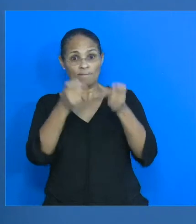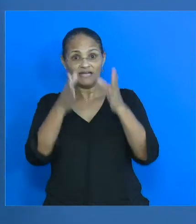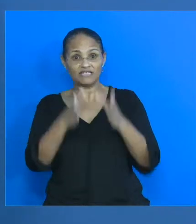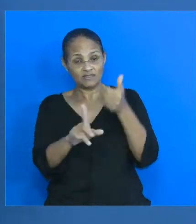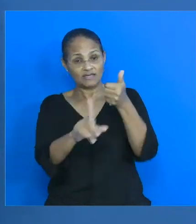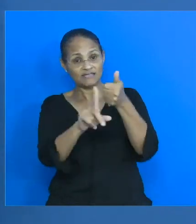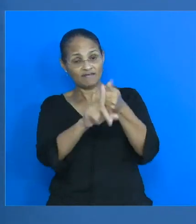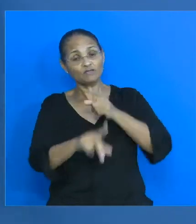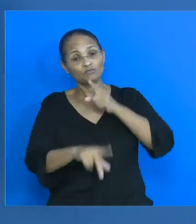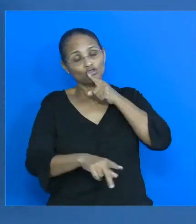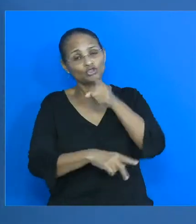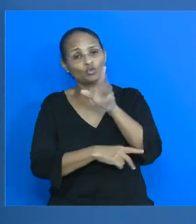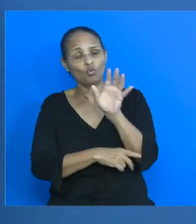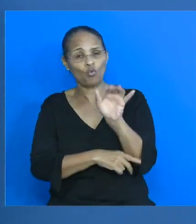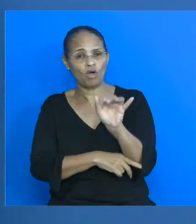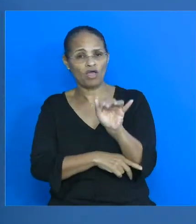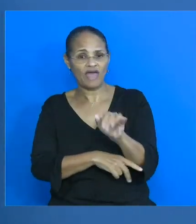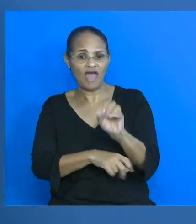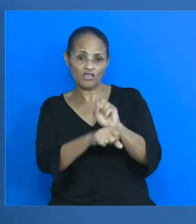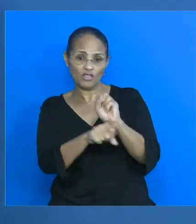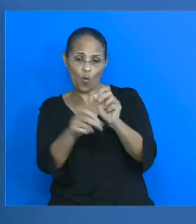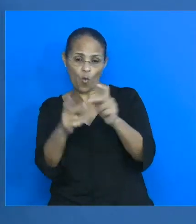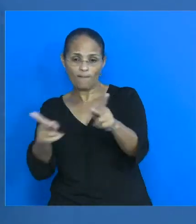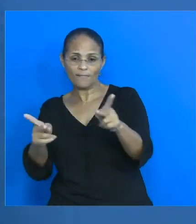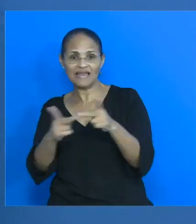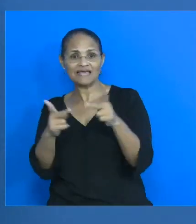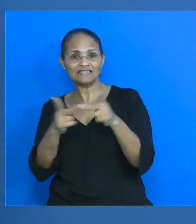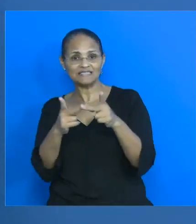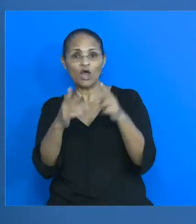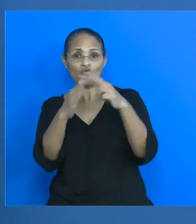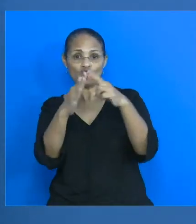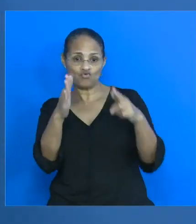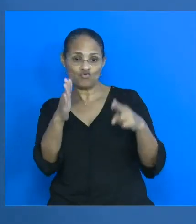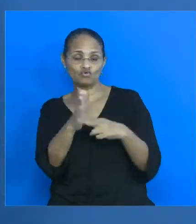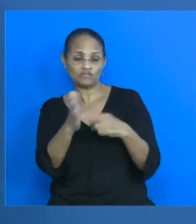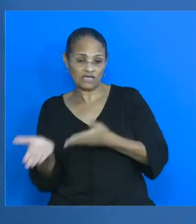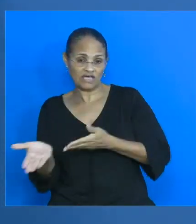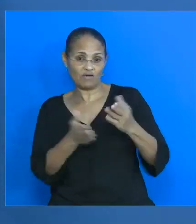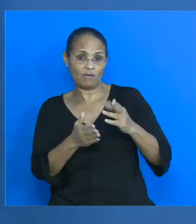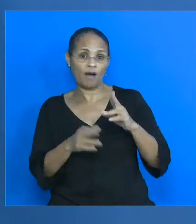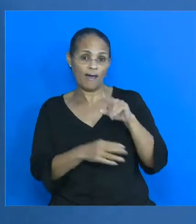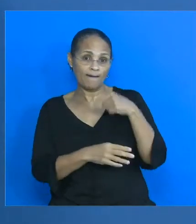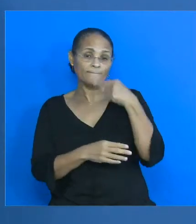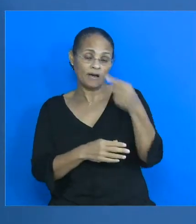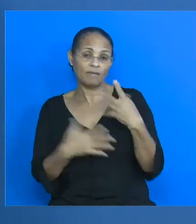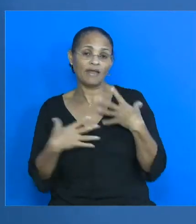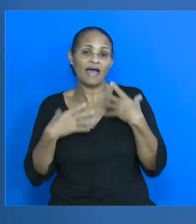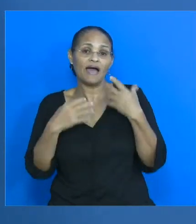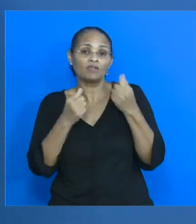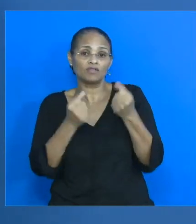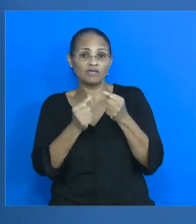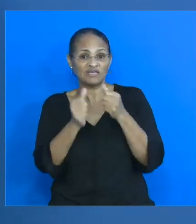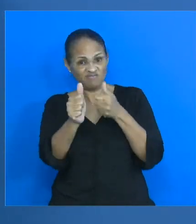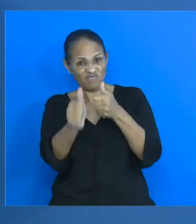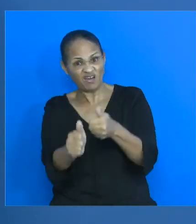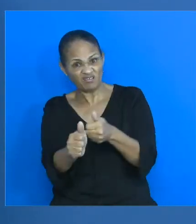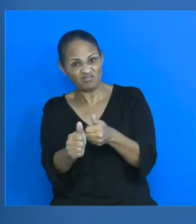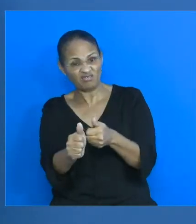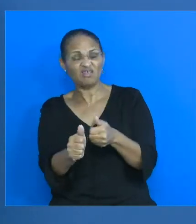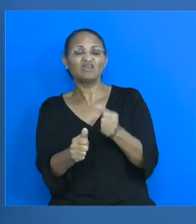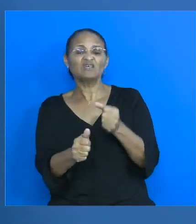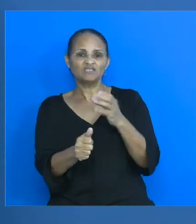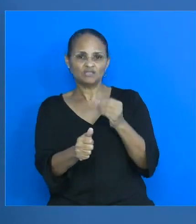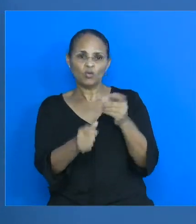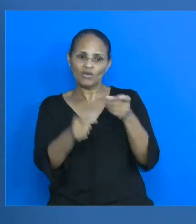to ensure that the workplace guidance that's issued by public health is adhered to. So it effectively